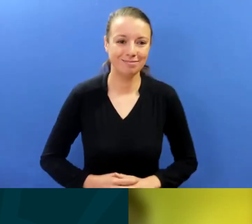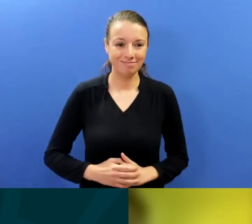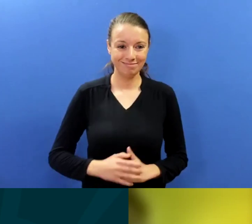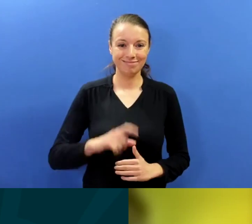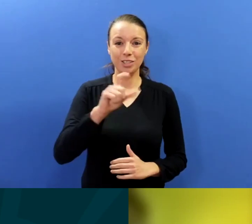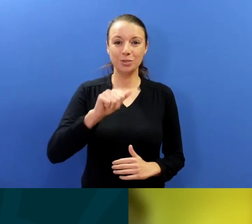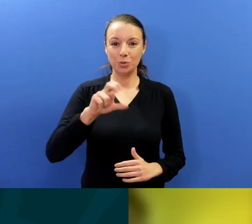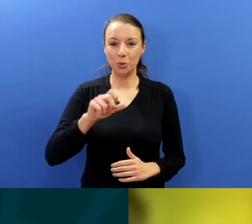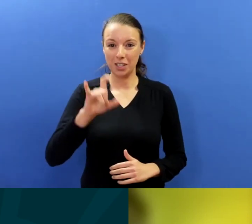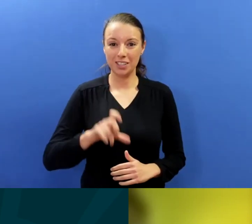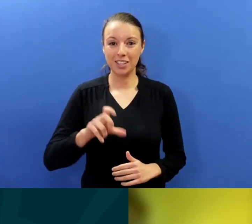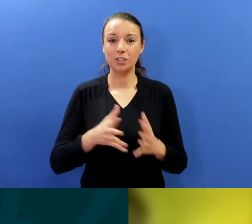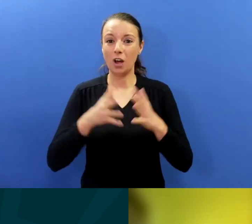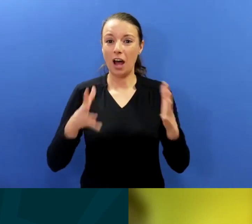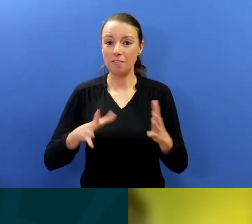you mentioned in Zurich.